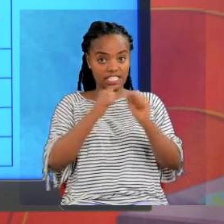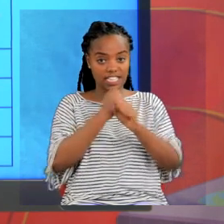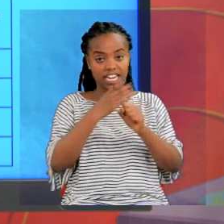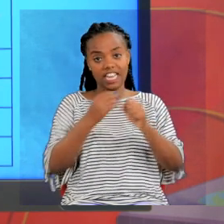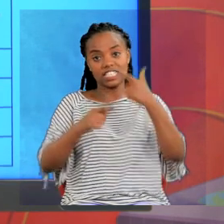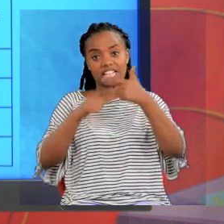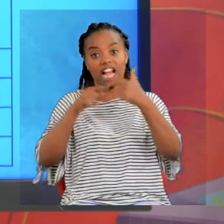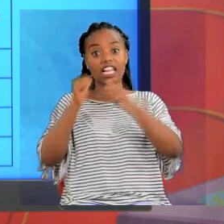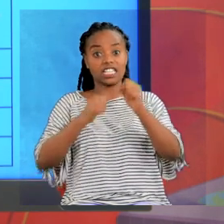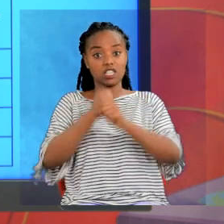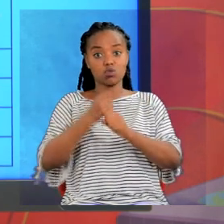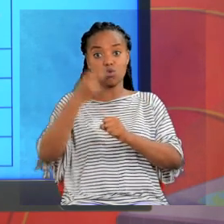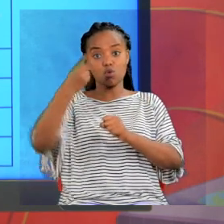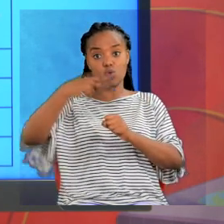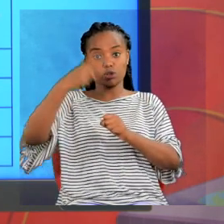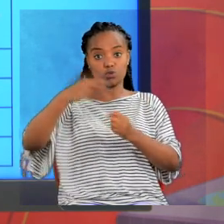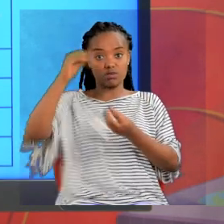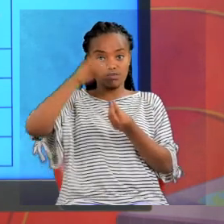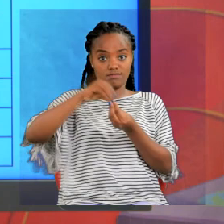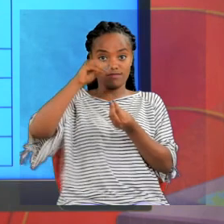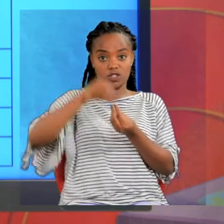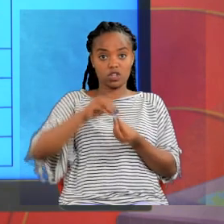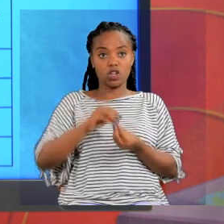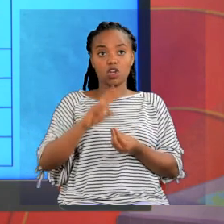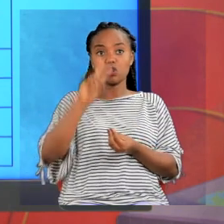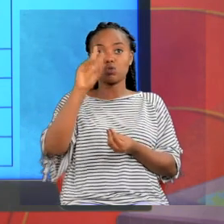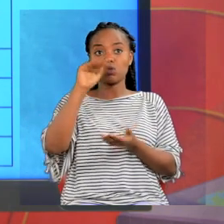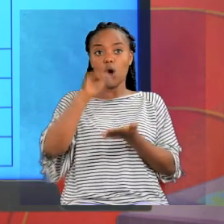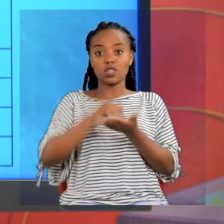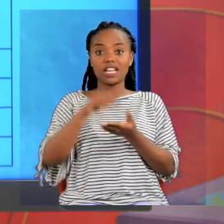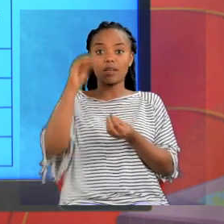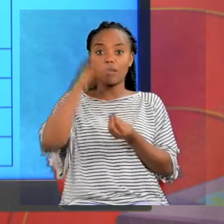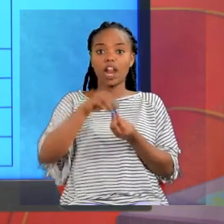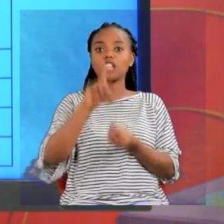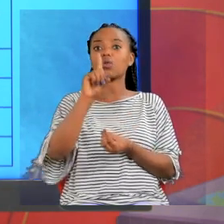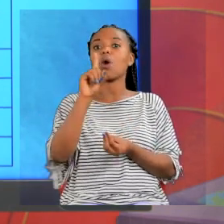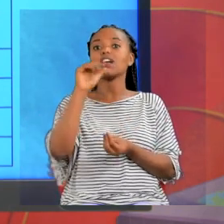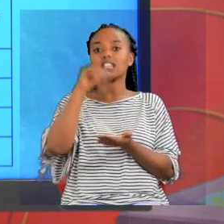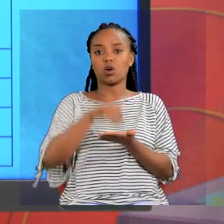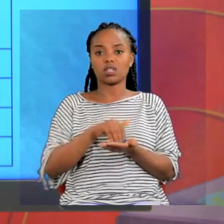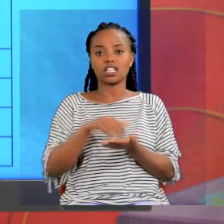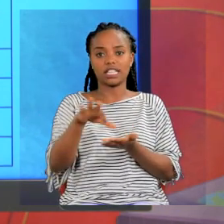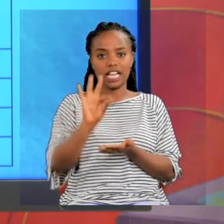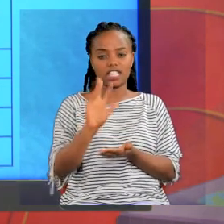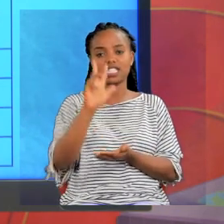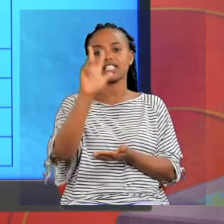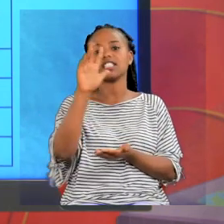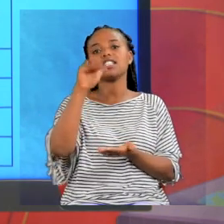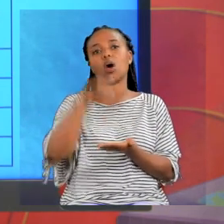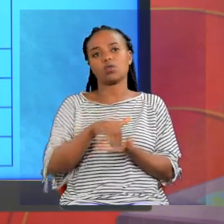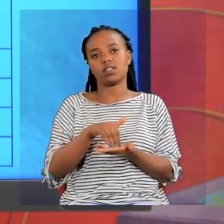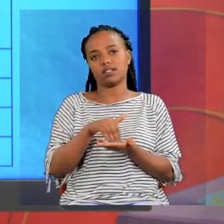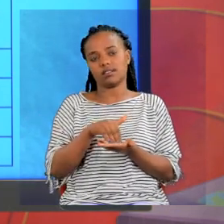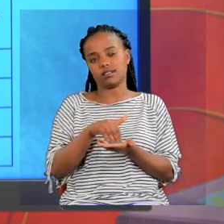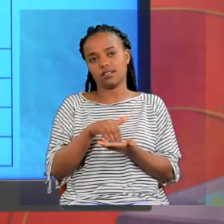second year. So when you add these two, 2,000 plus 1,000, you get